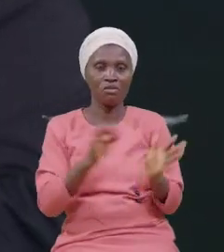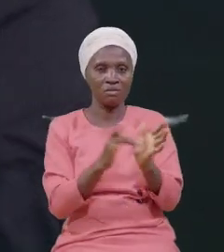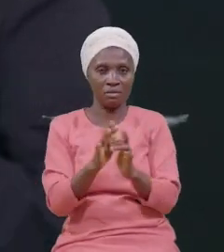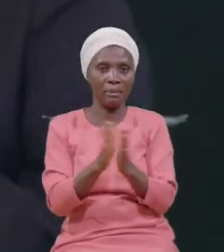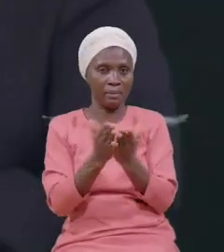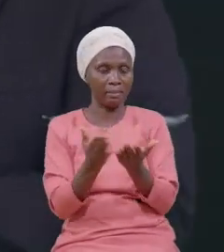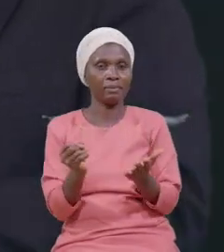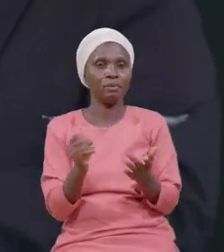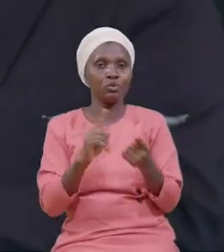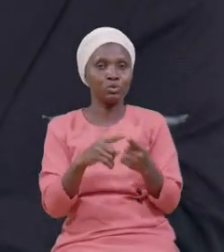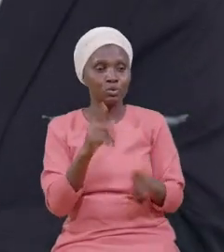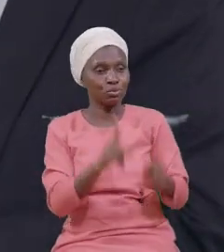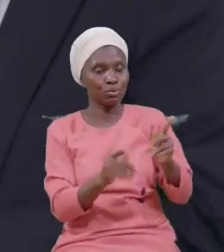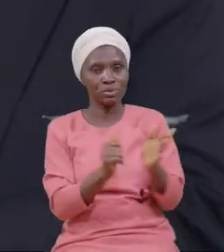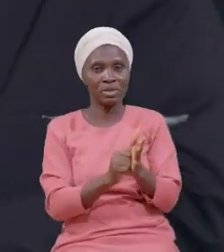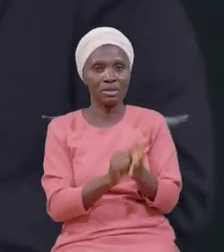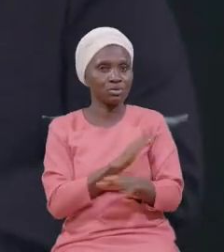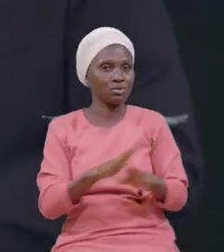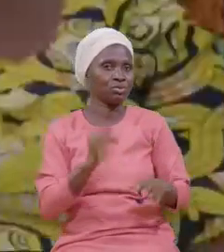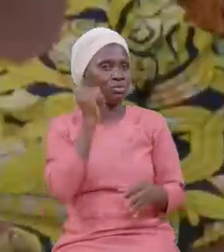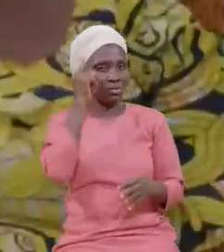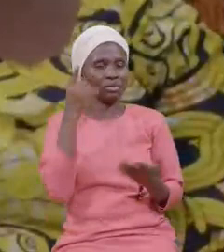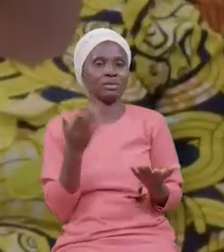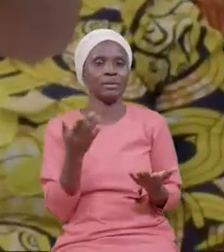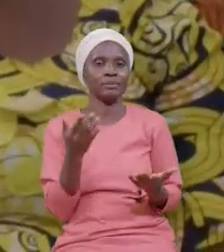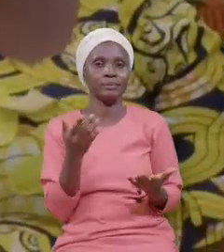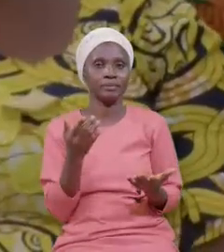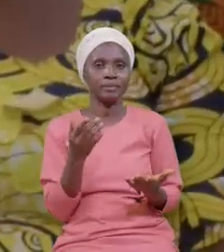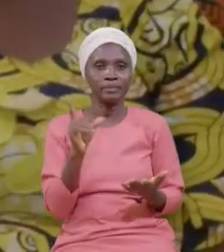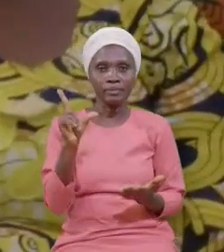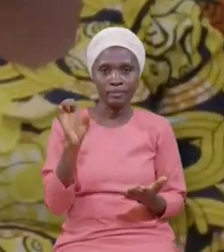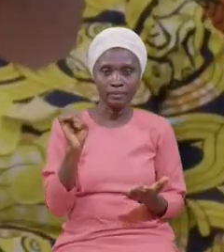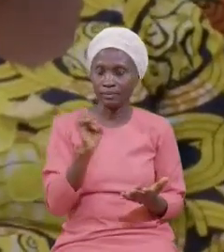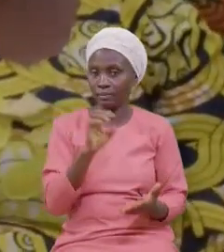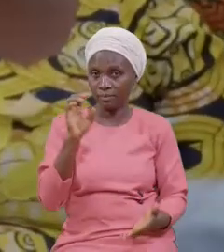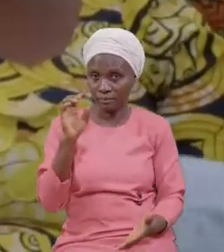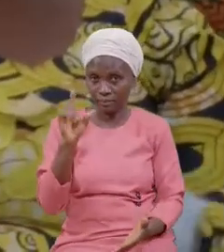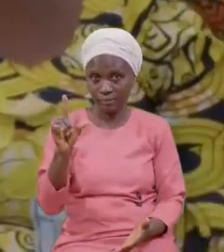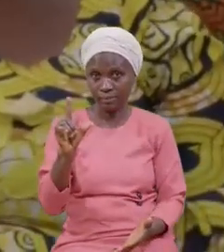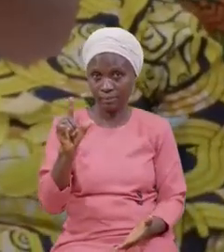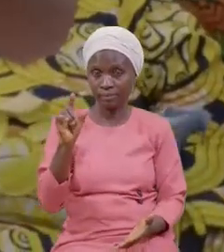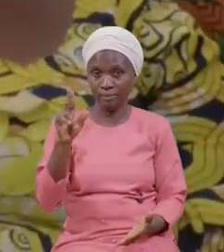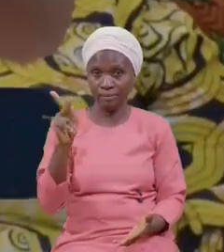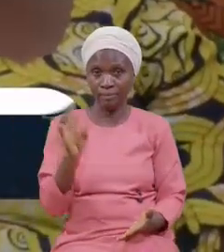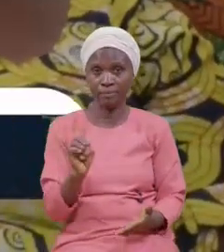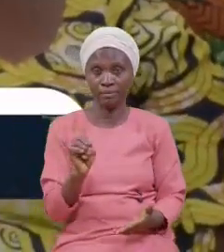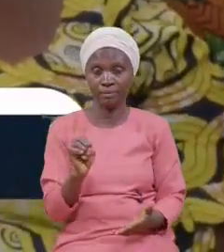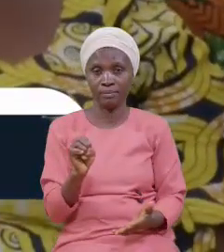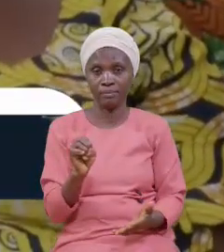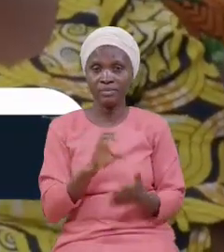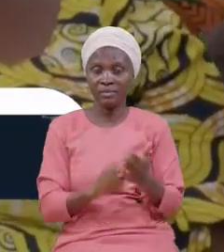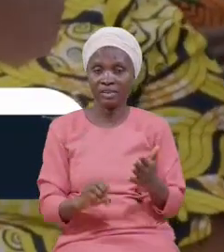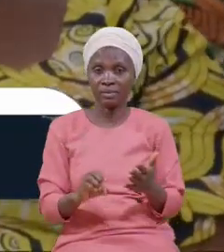sightless. Look at Luke chapter 24. In Luke chapter 24, reading from verse 27